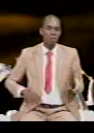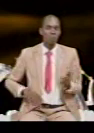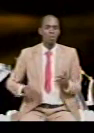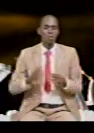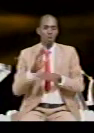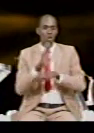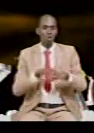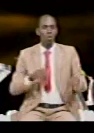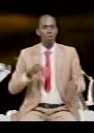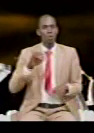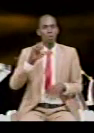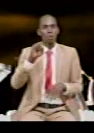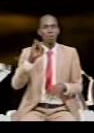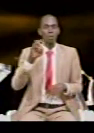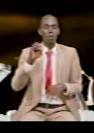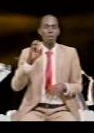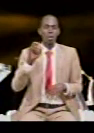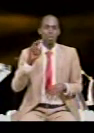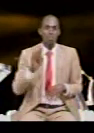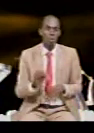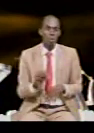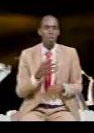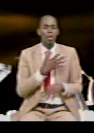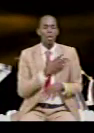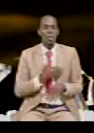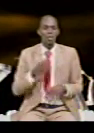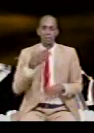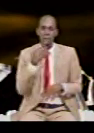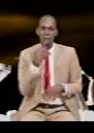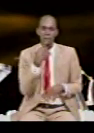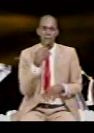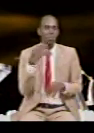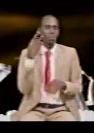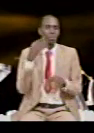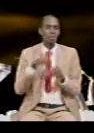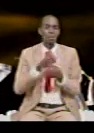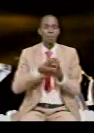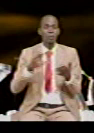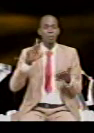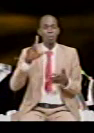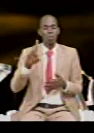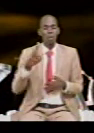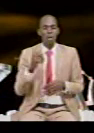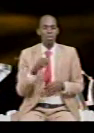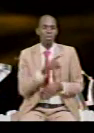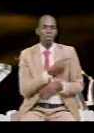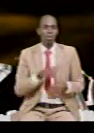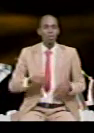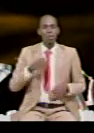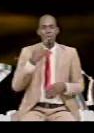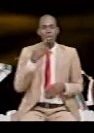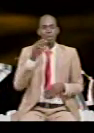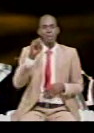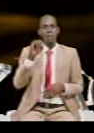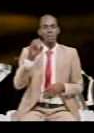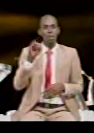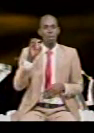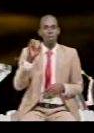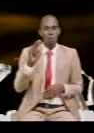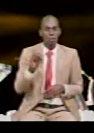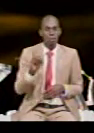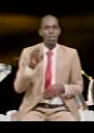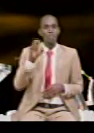Simon, and he says in verse 31, and the Lord said, Simon,